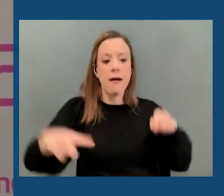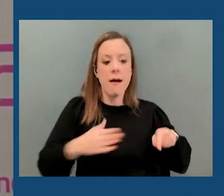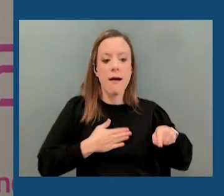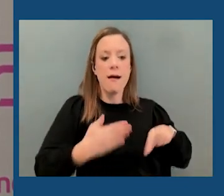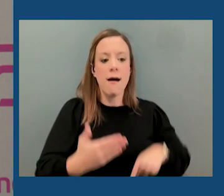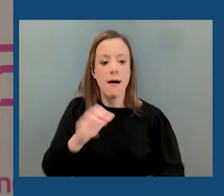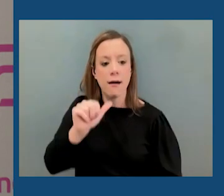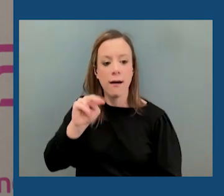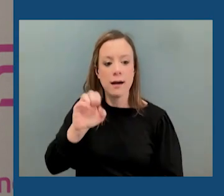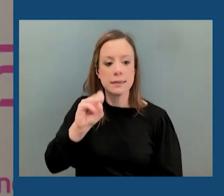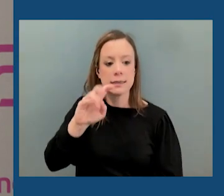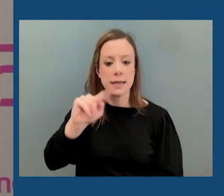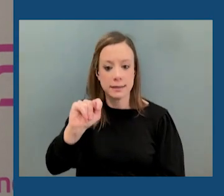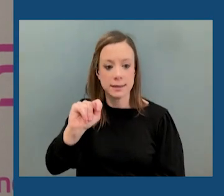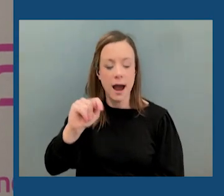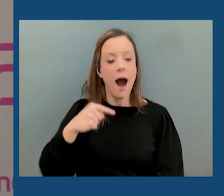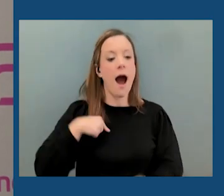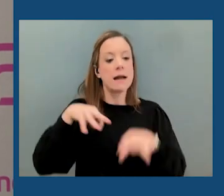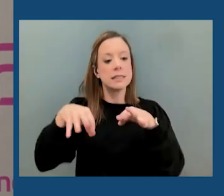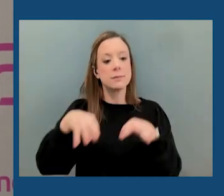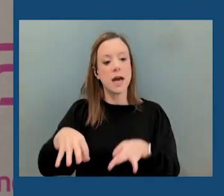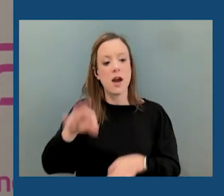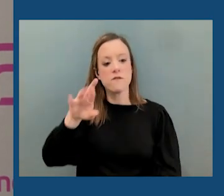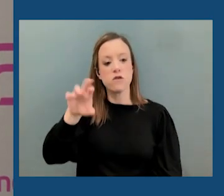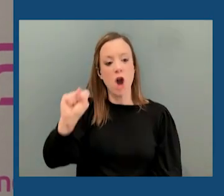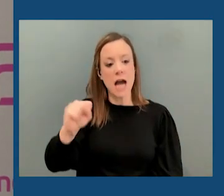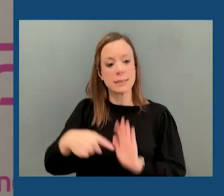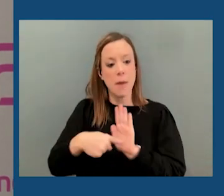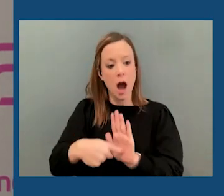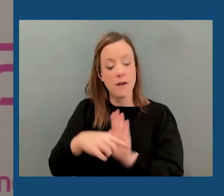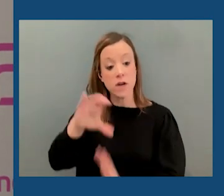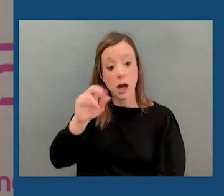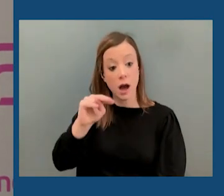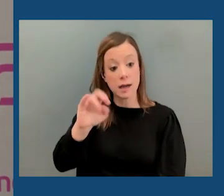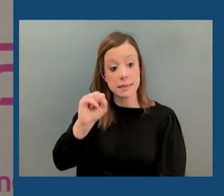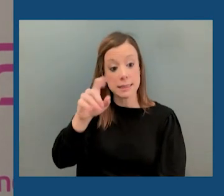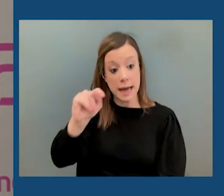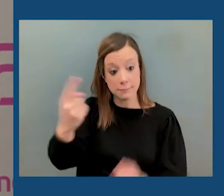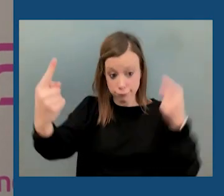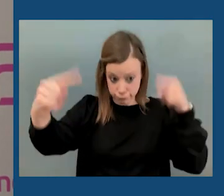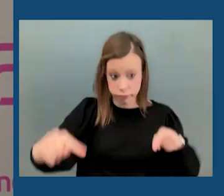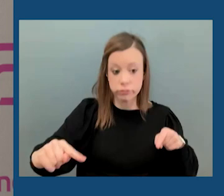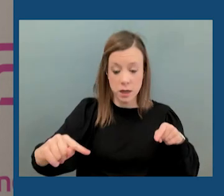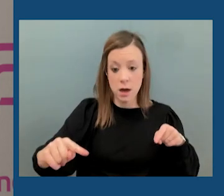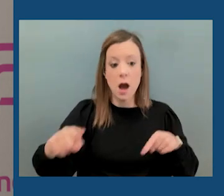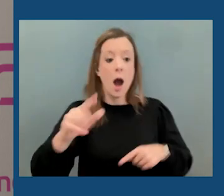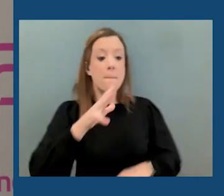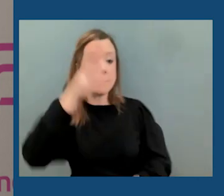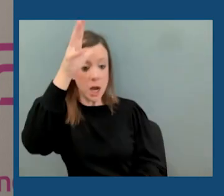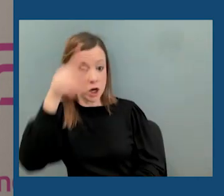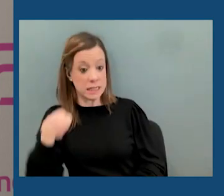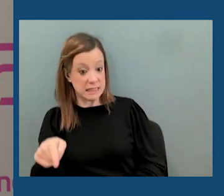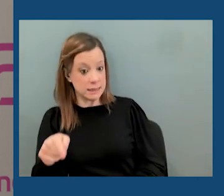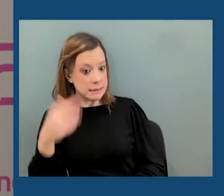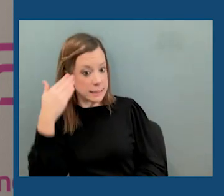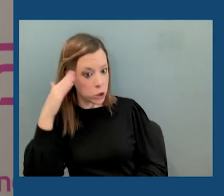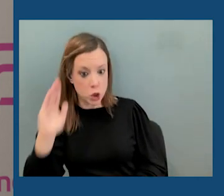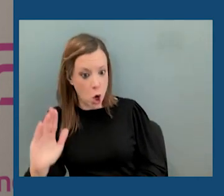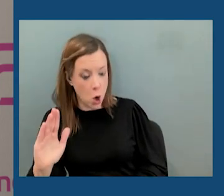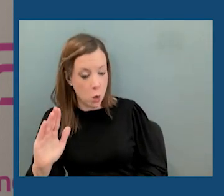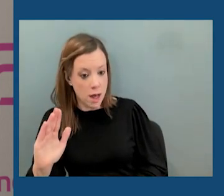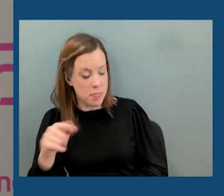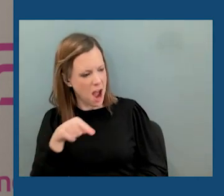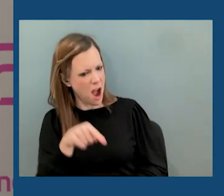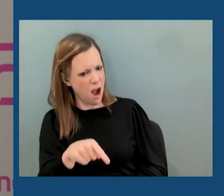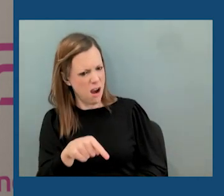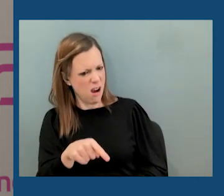of consent, a parent stopped me to say that they had never known consent could be reversible. She went